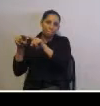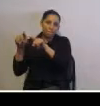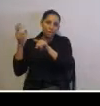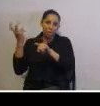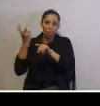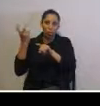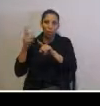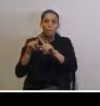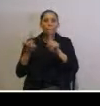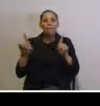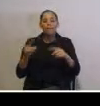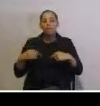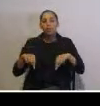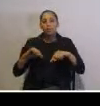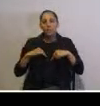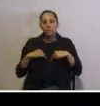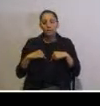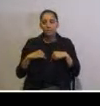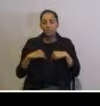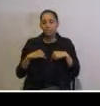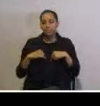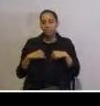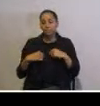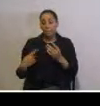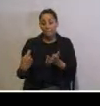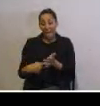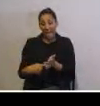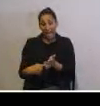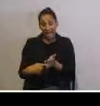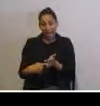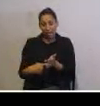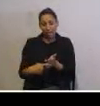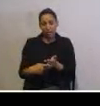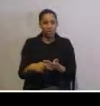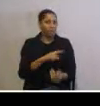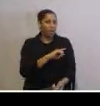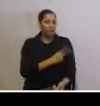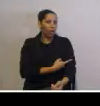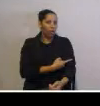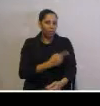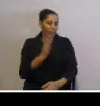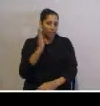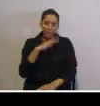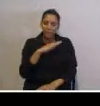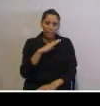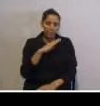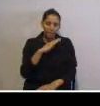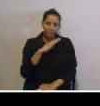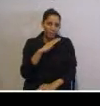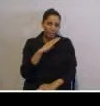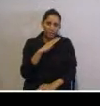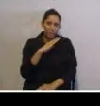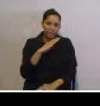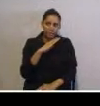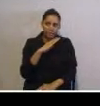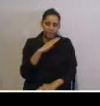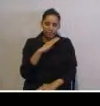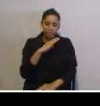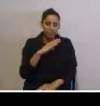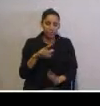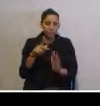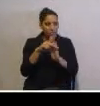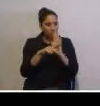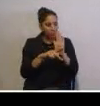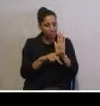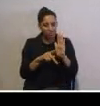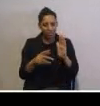buying power as people is not actually talking towards our policies want us to, or where our policies want us